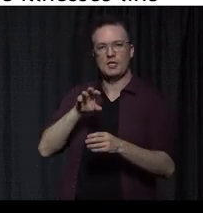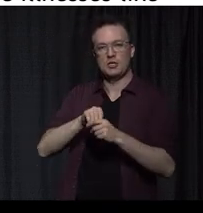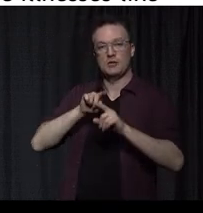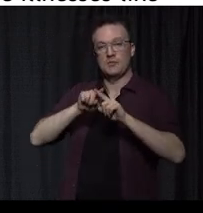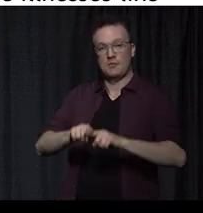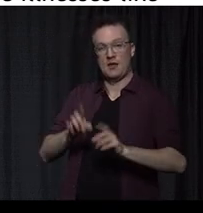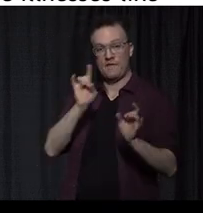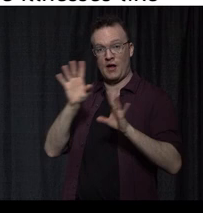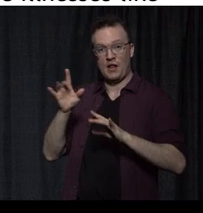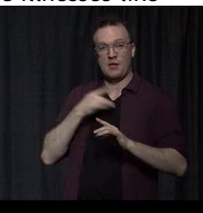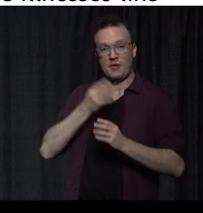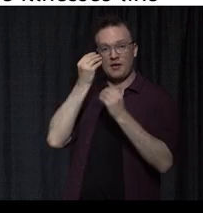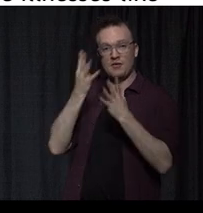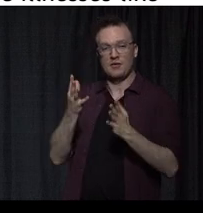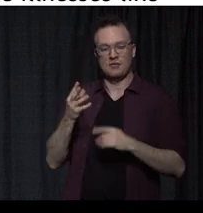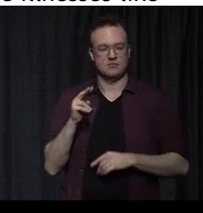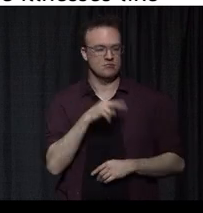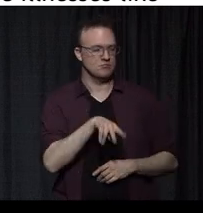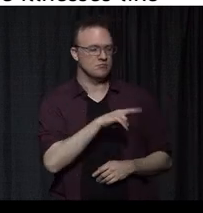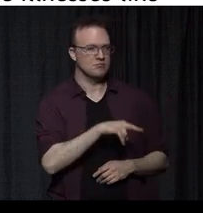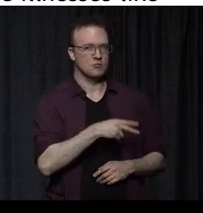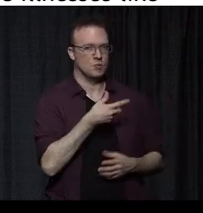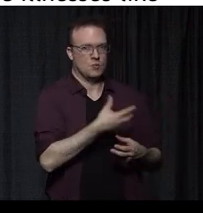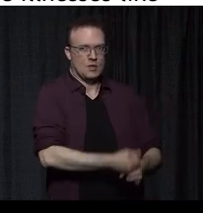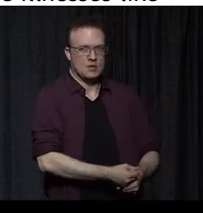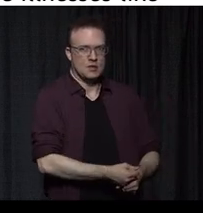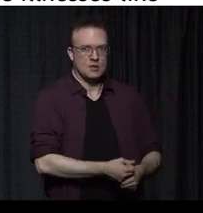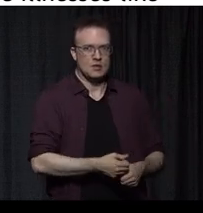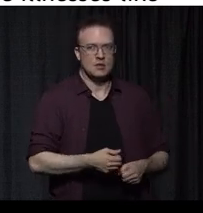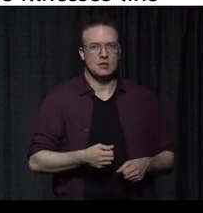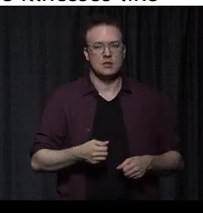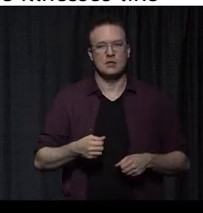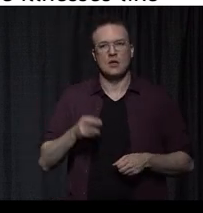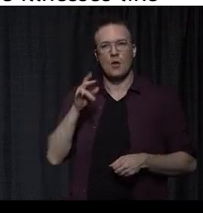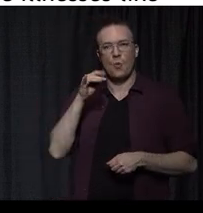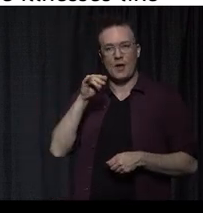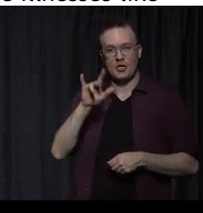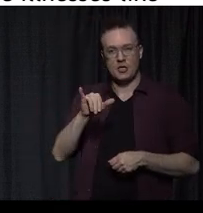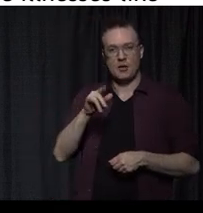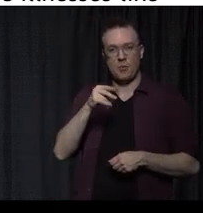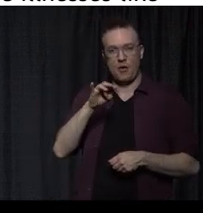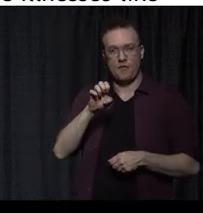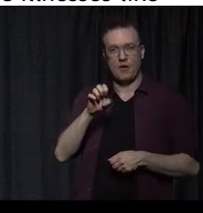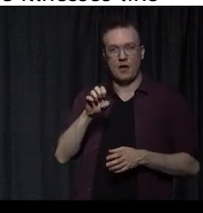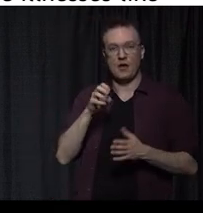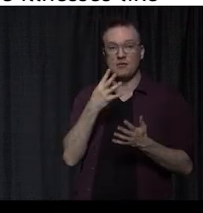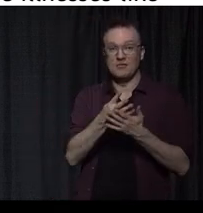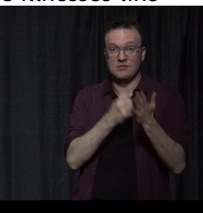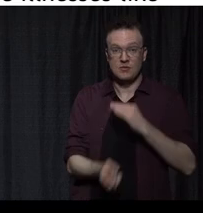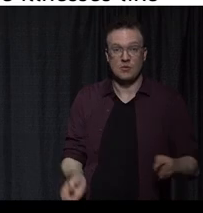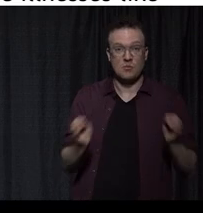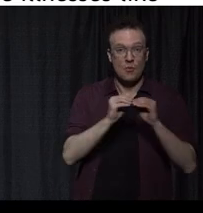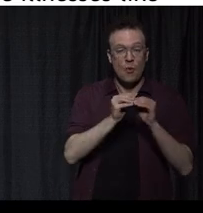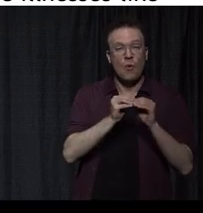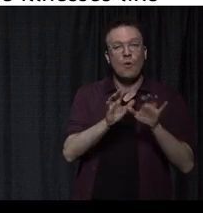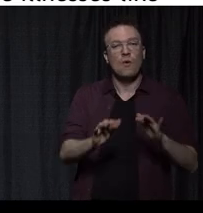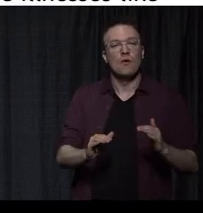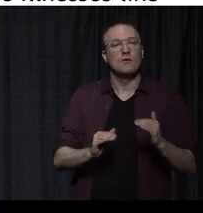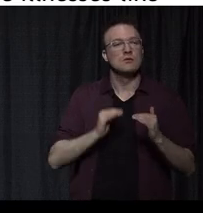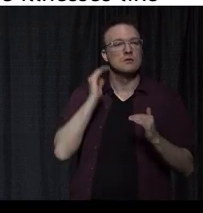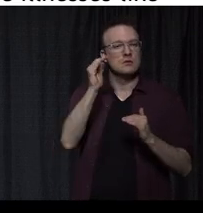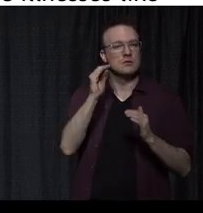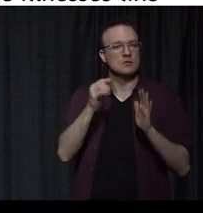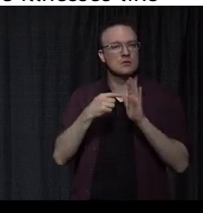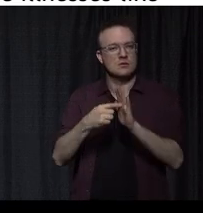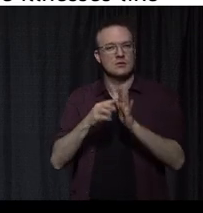violence. They're racially profiled and over-incarcerated. They're overrepresented when it